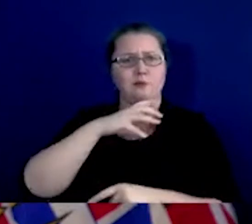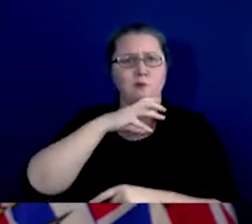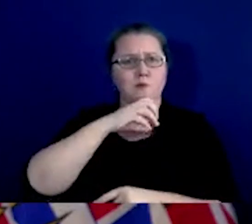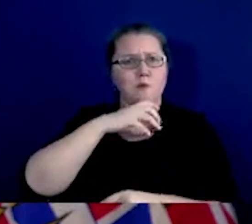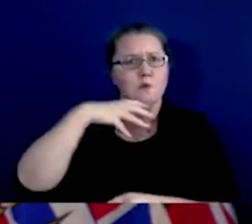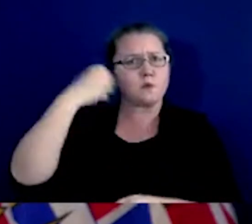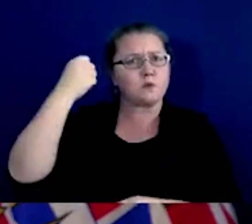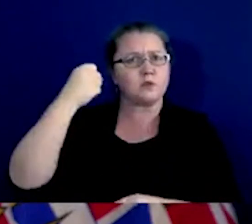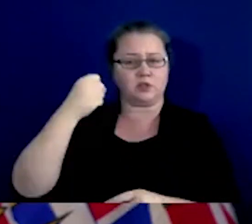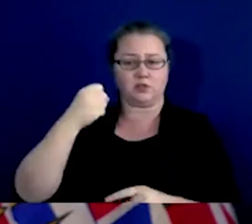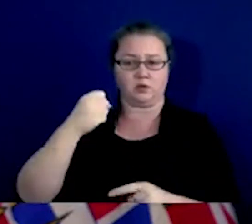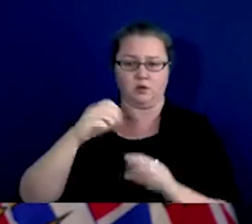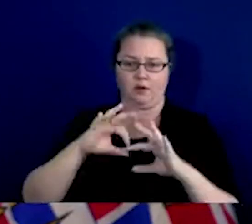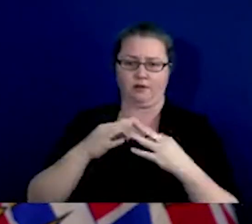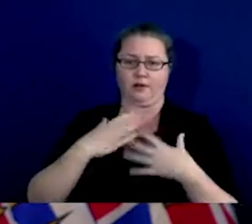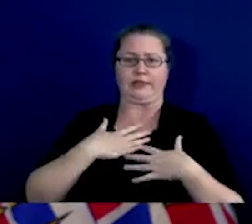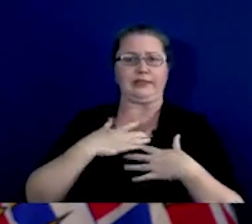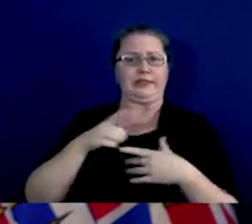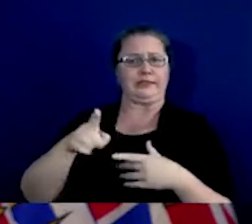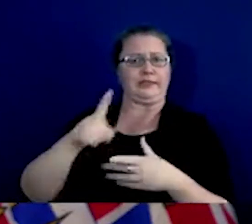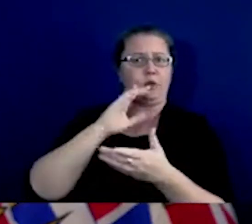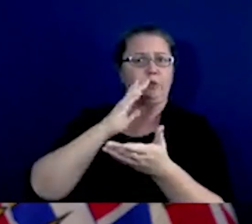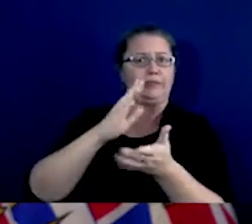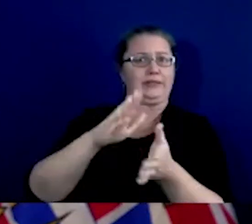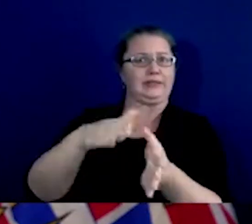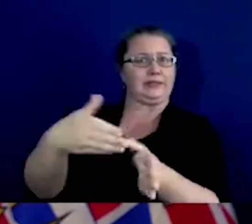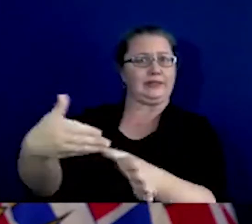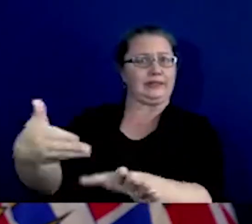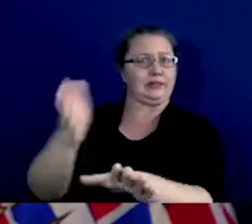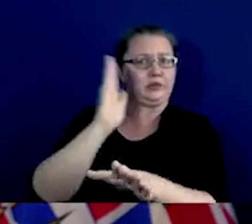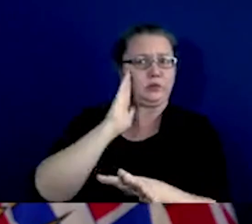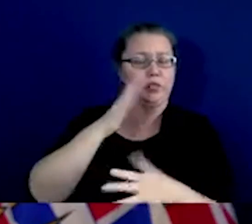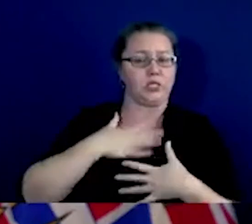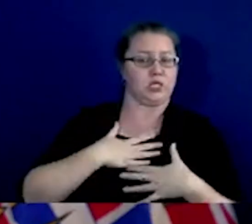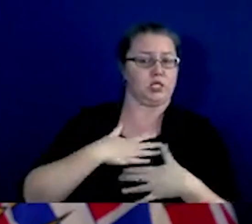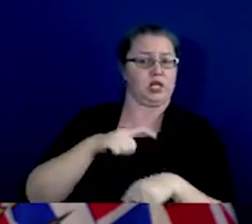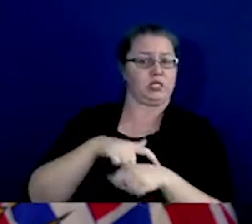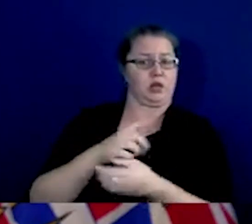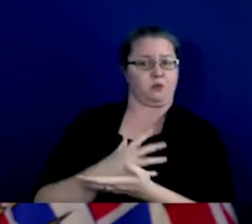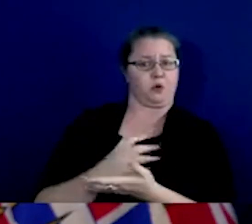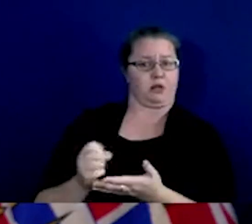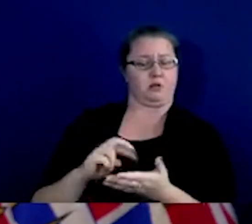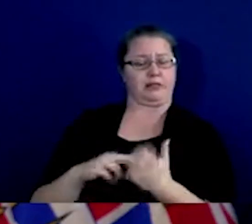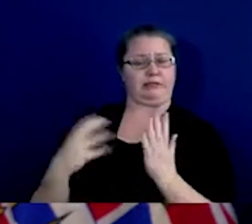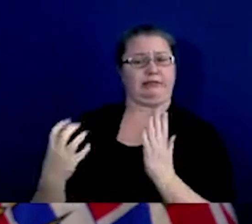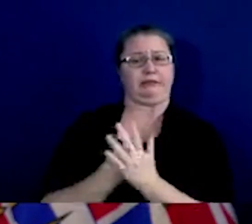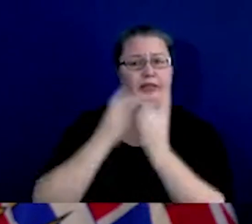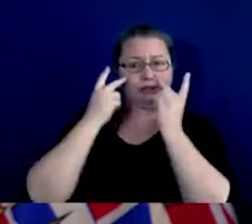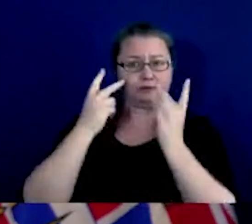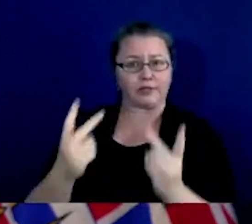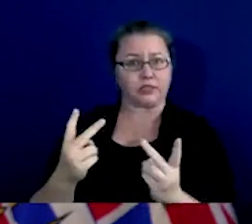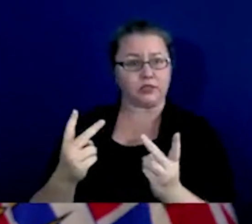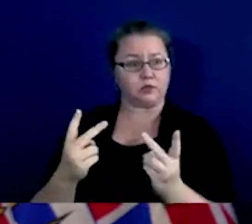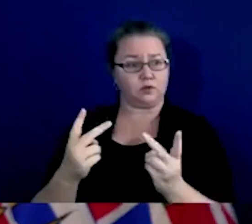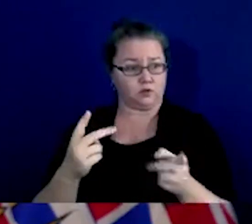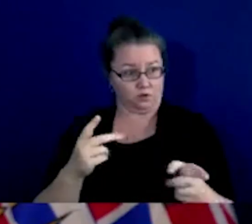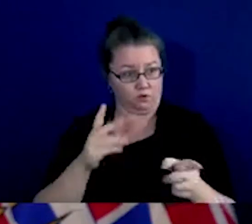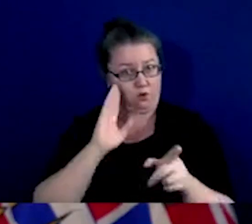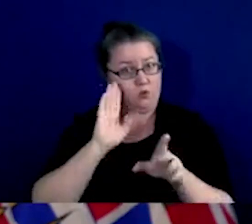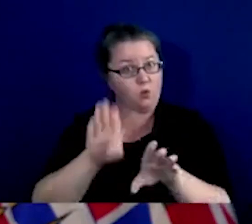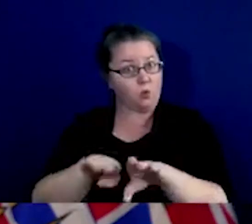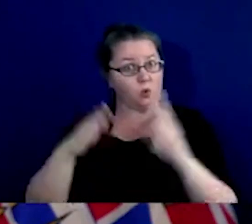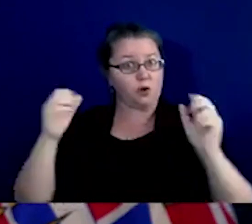the focus has been on trying to make sure that it's done in a safe and consistent way, that we have all the processes in